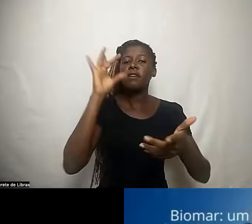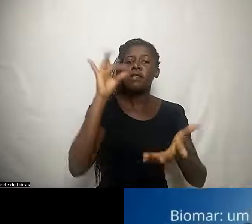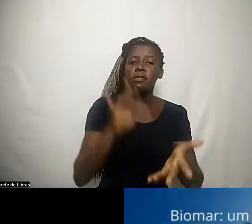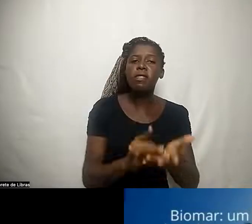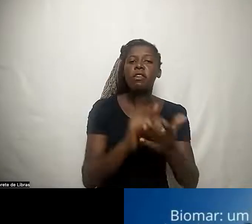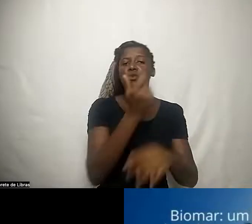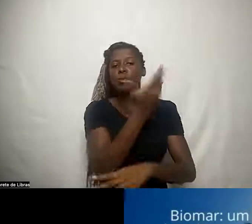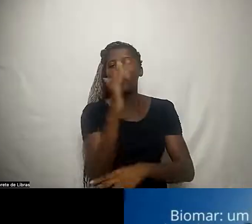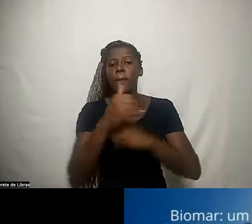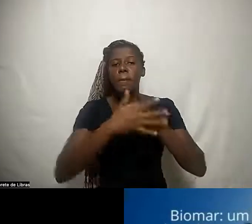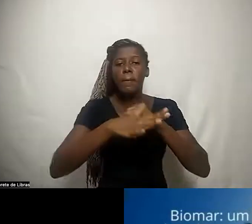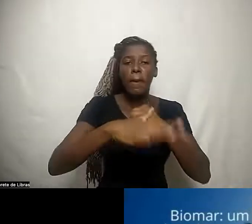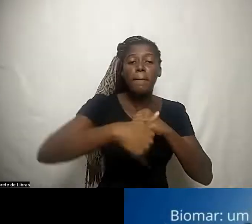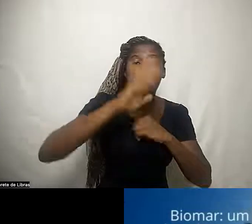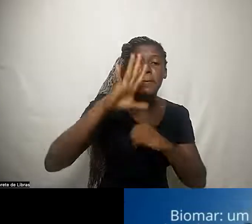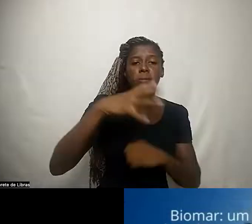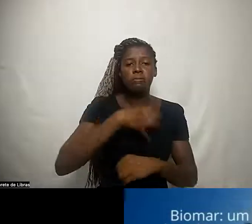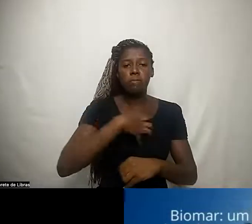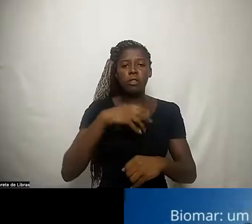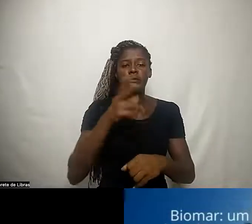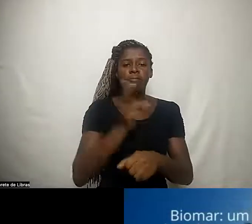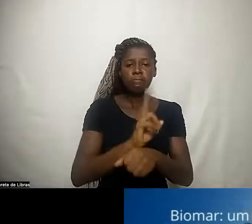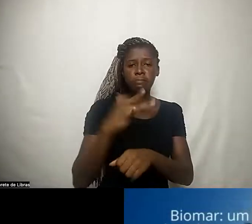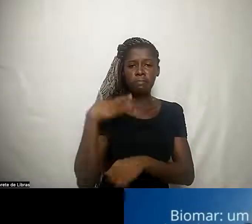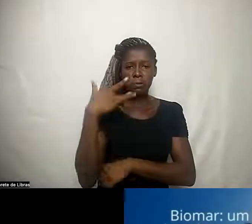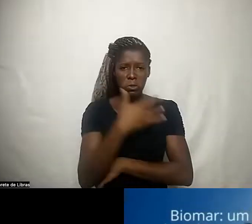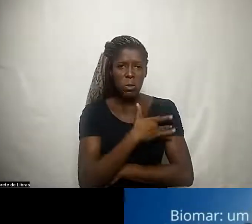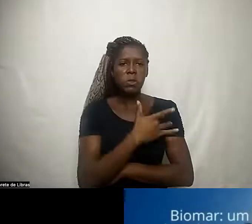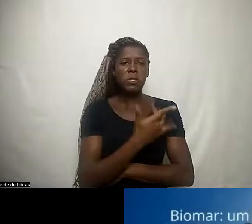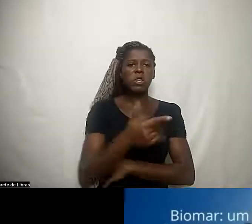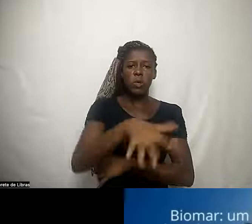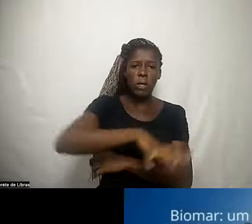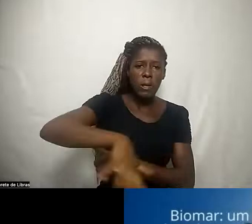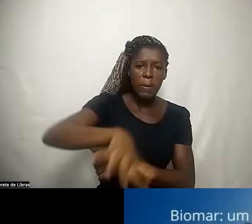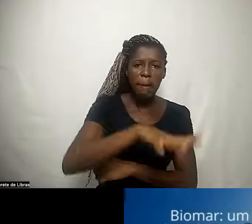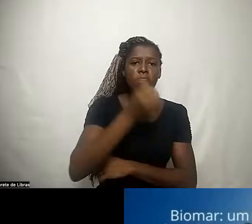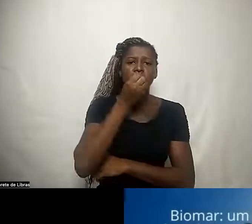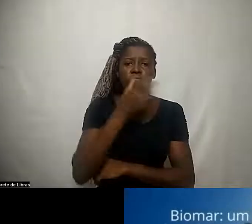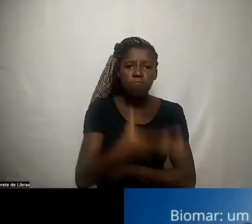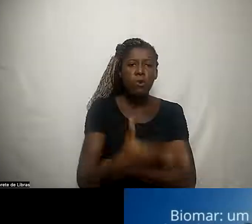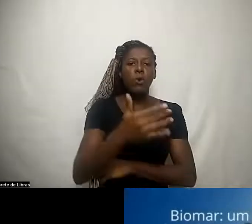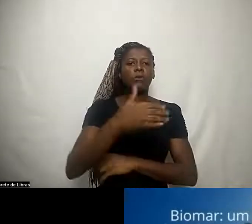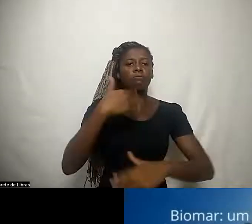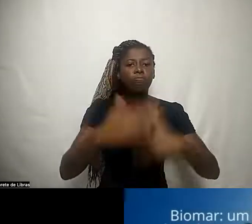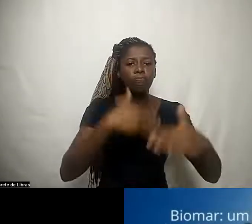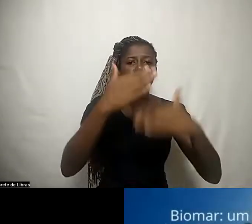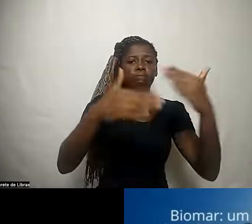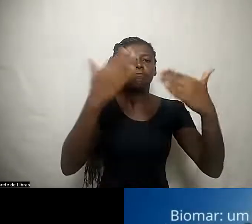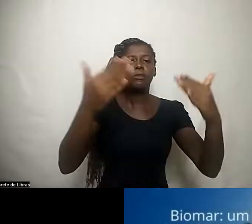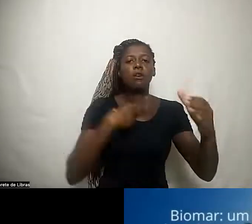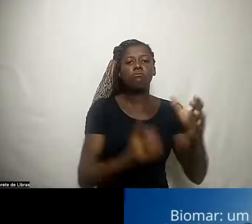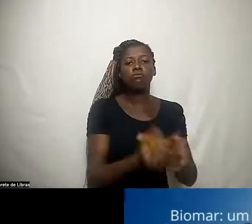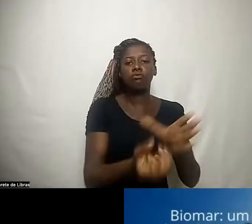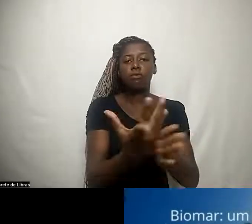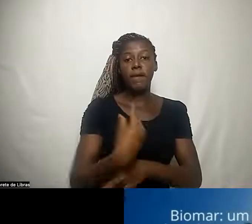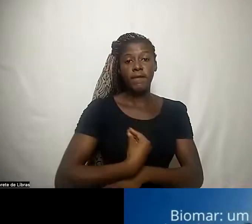seeks to have healthier and cleaner ocean. and more productive one. So